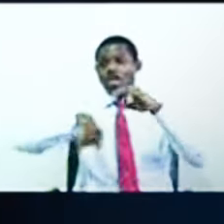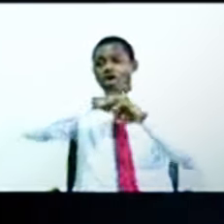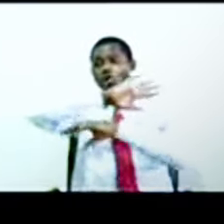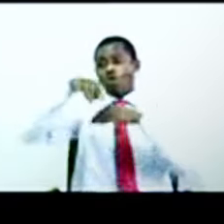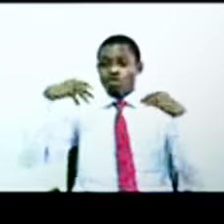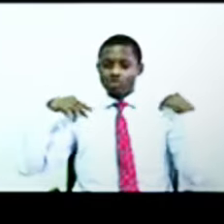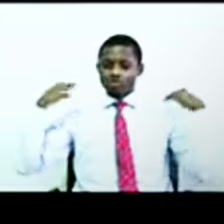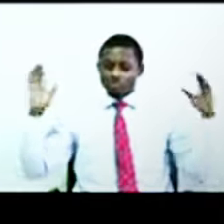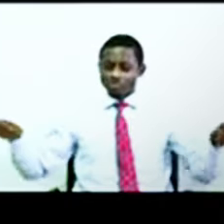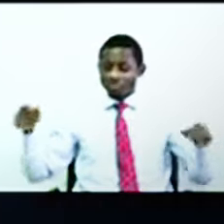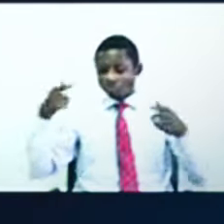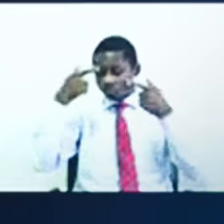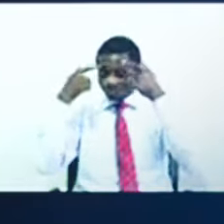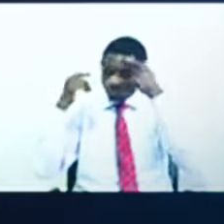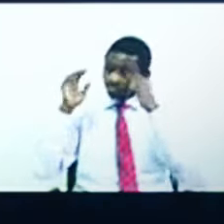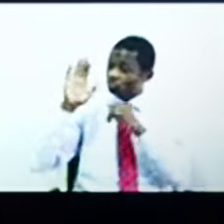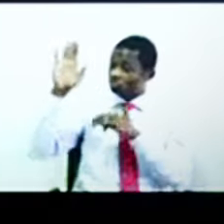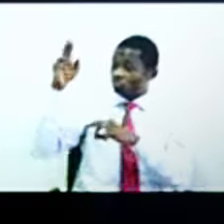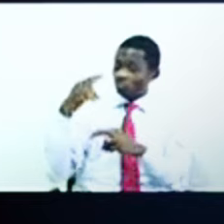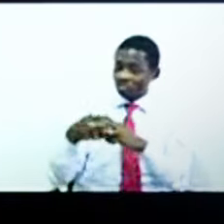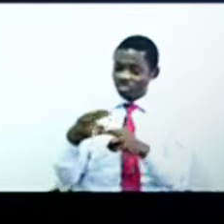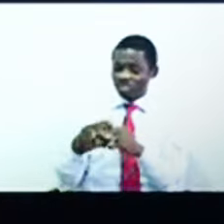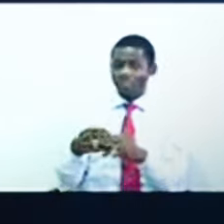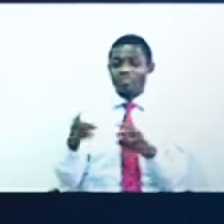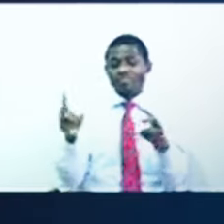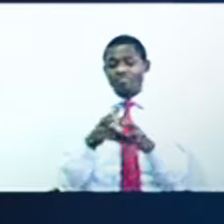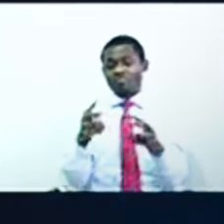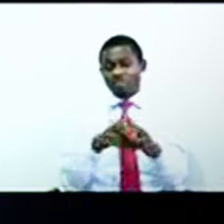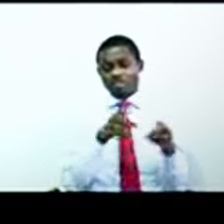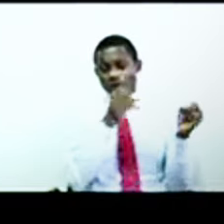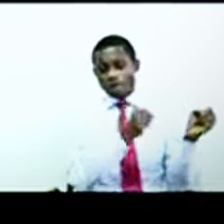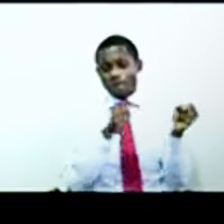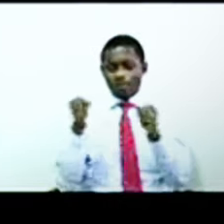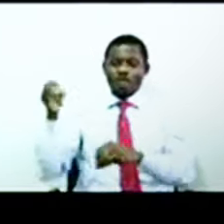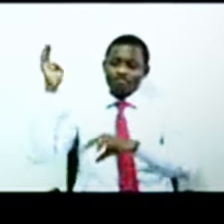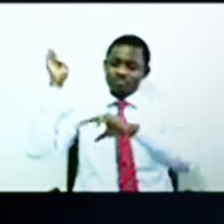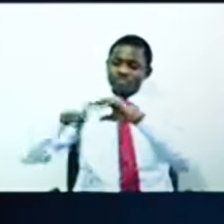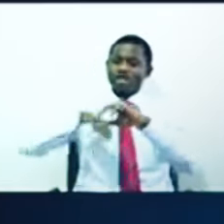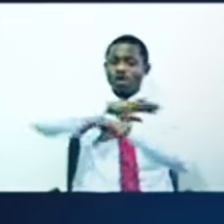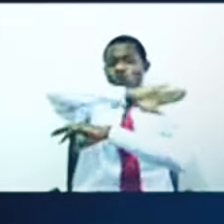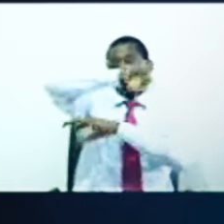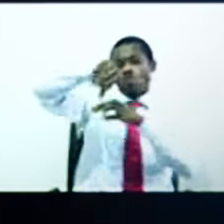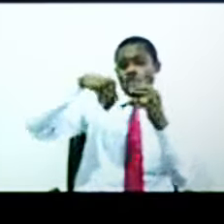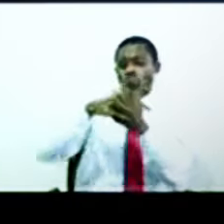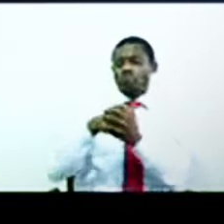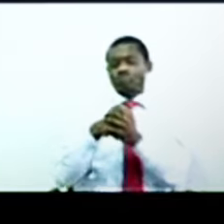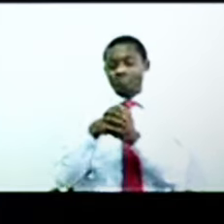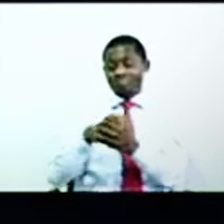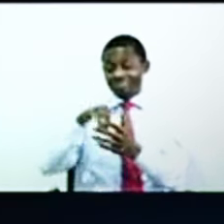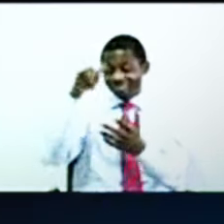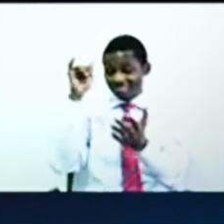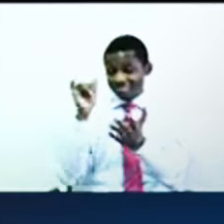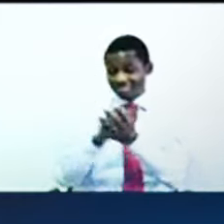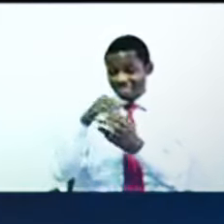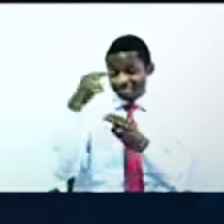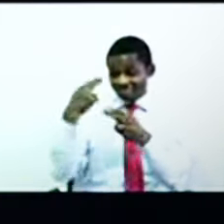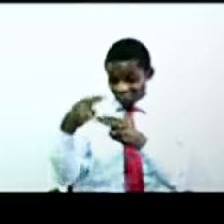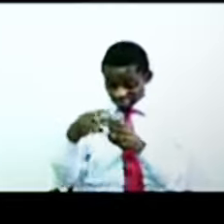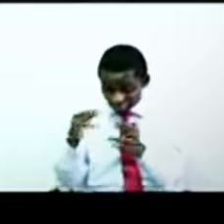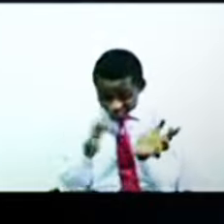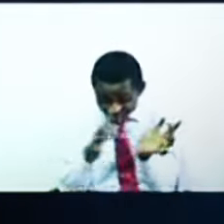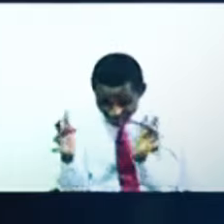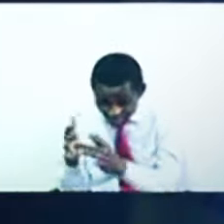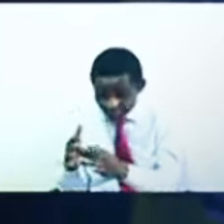the name he had inherited is superior to theirs. Now, Amani dini kuninia esuno wondi. That name is superior to Abraham's